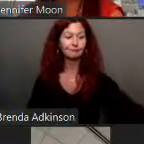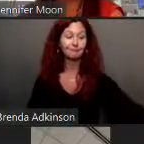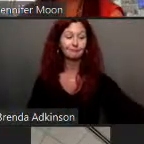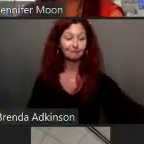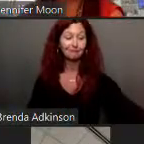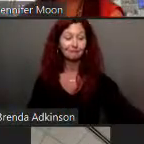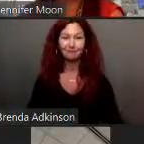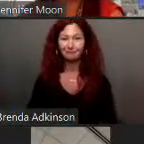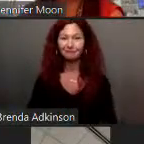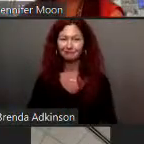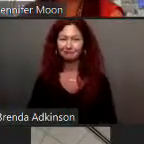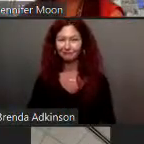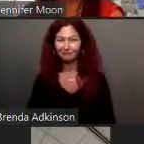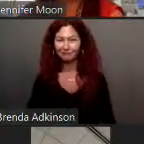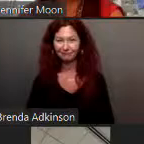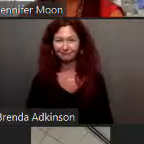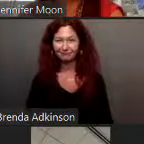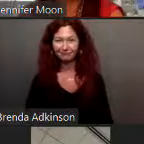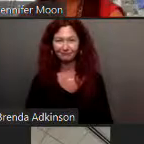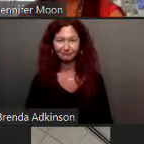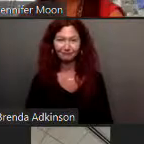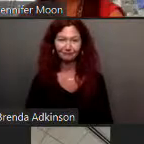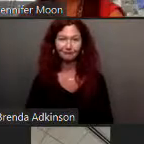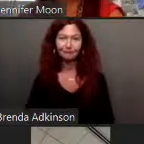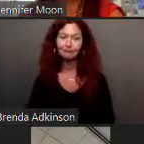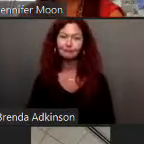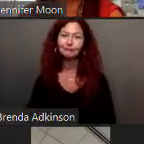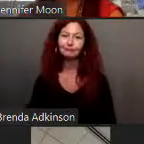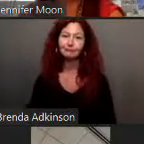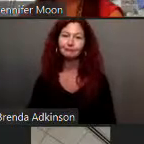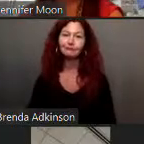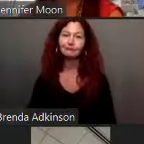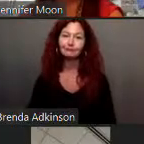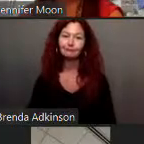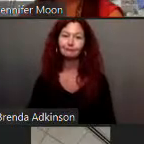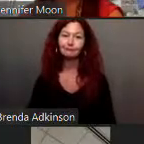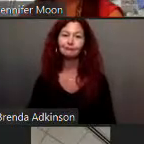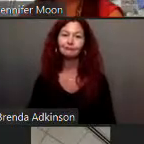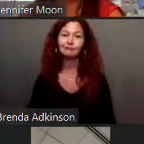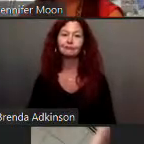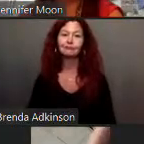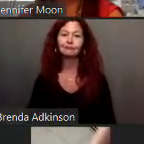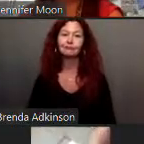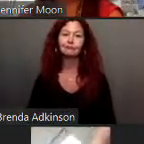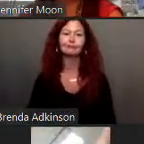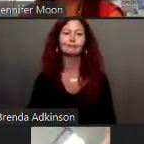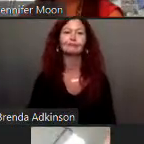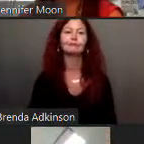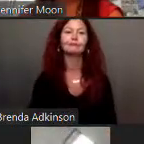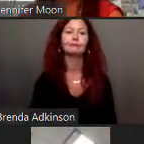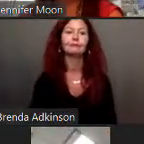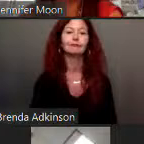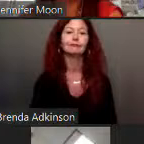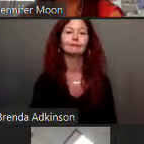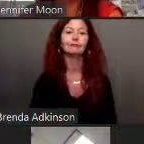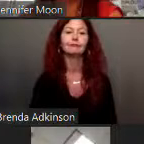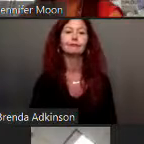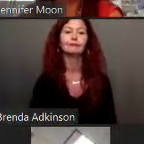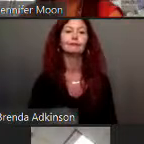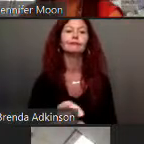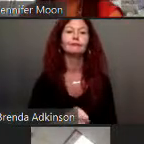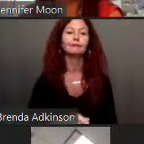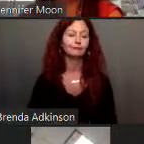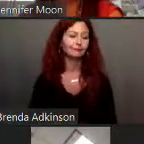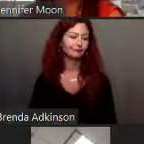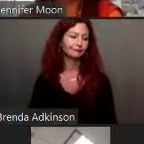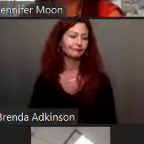again, a reminder to everyone, please shut off your devices with audio, mute the devices, and turn off your cameras while the mayor is speaking. We